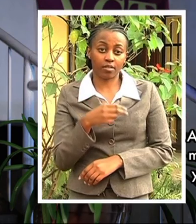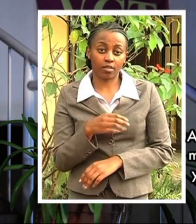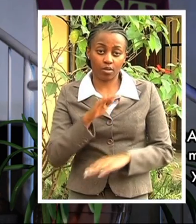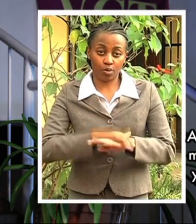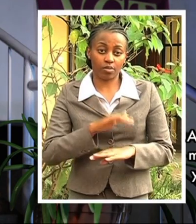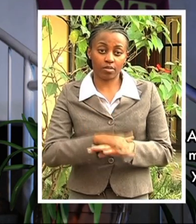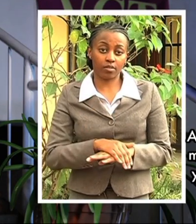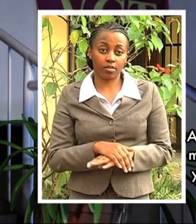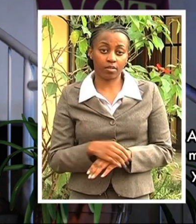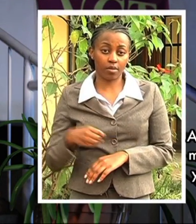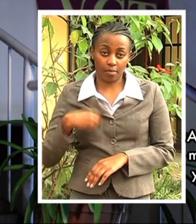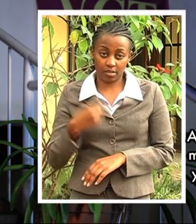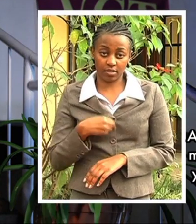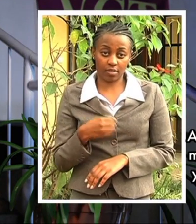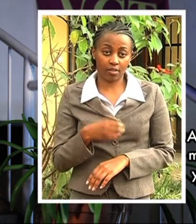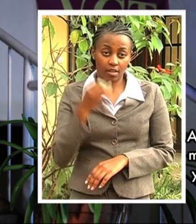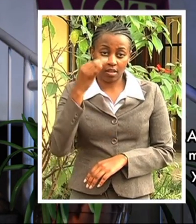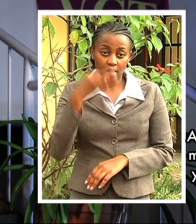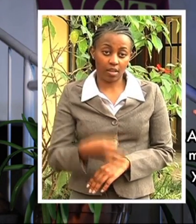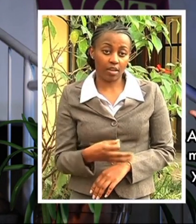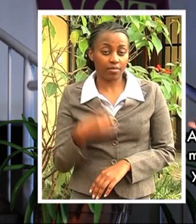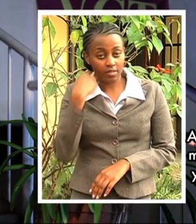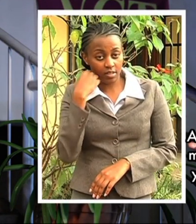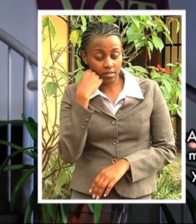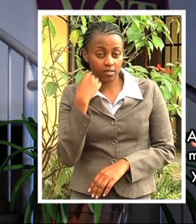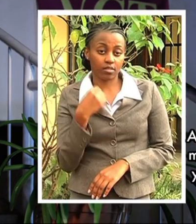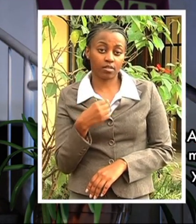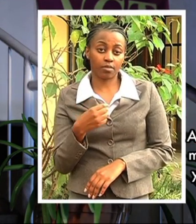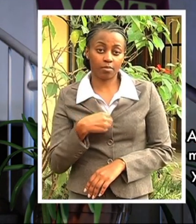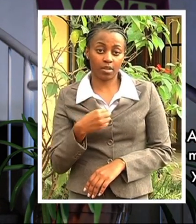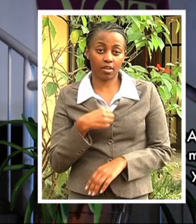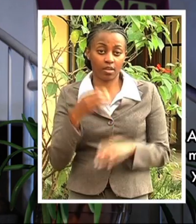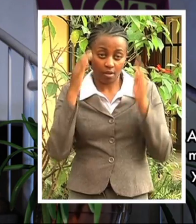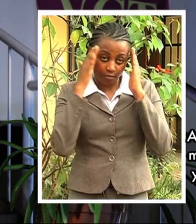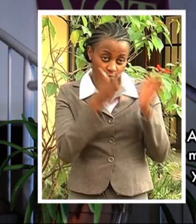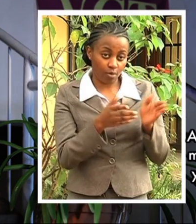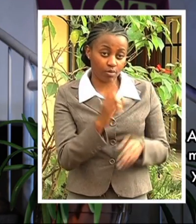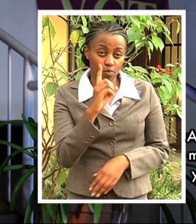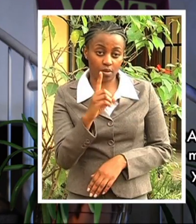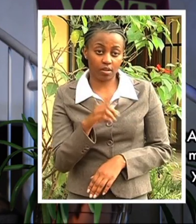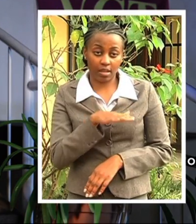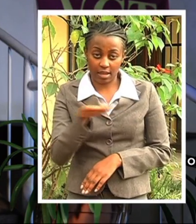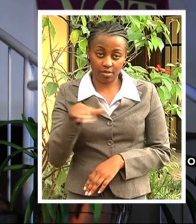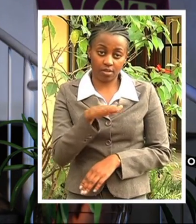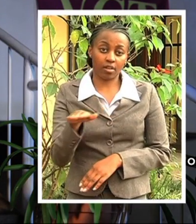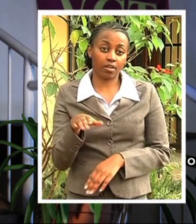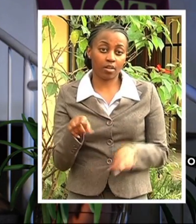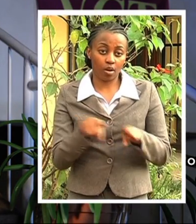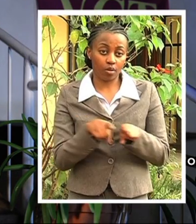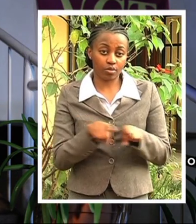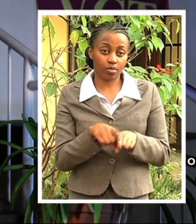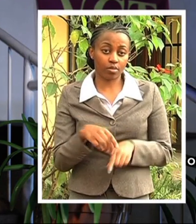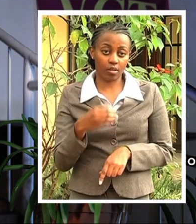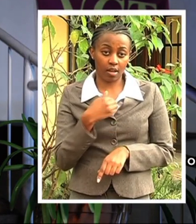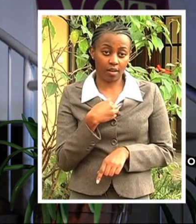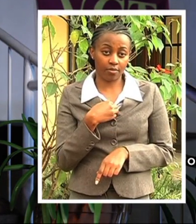risk is also high, whereby maybe you have just been newly infected with HIV, or maybe you